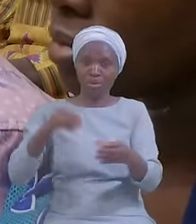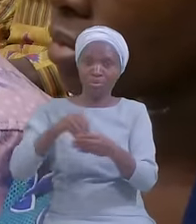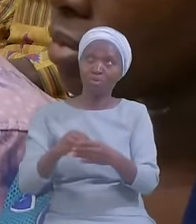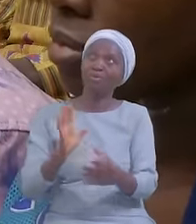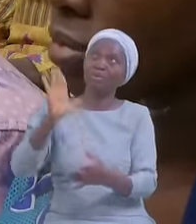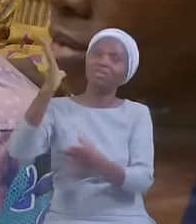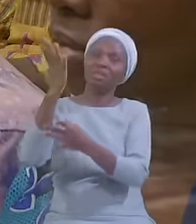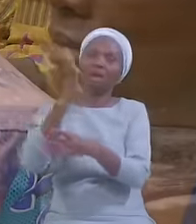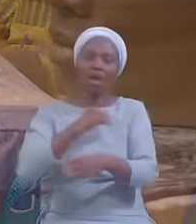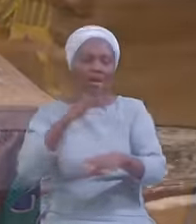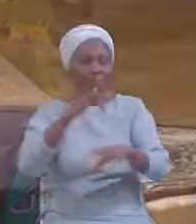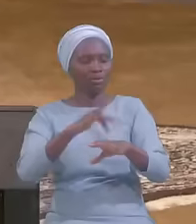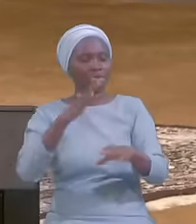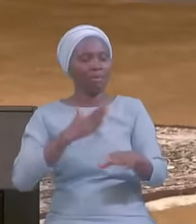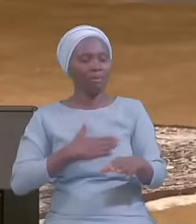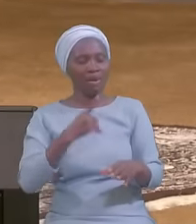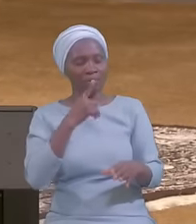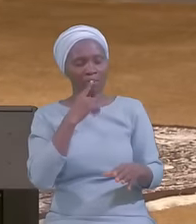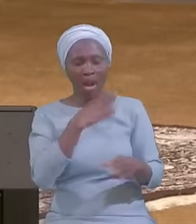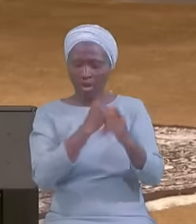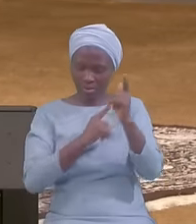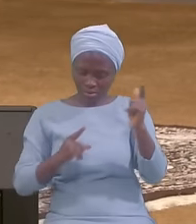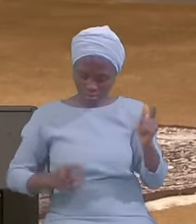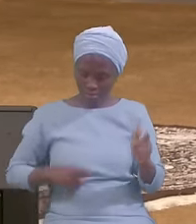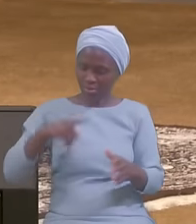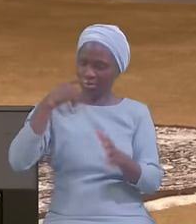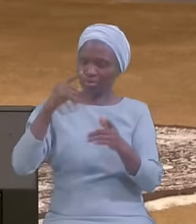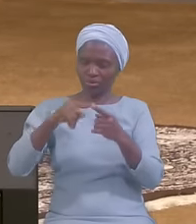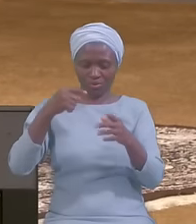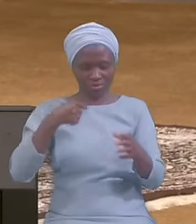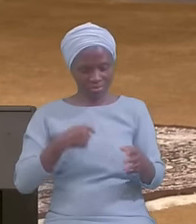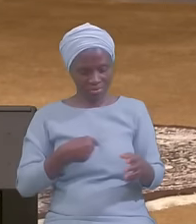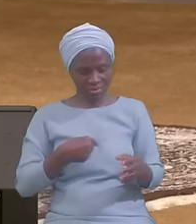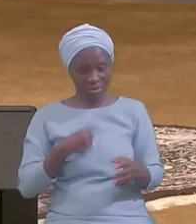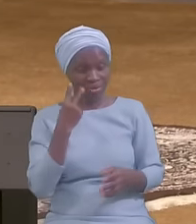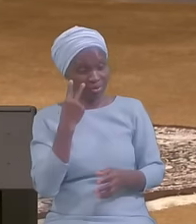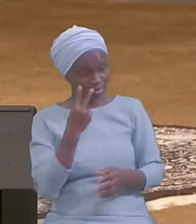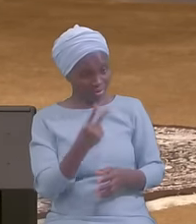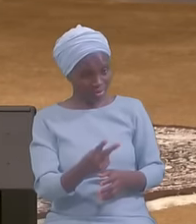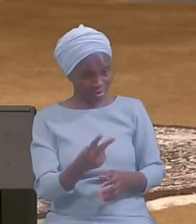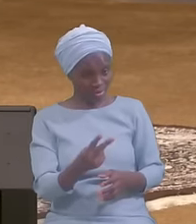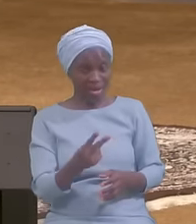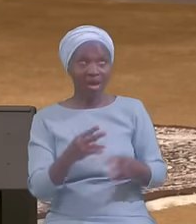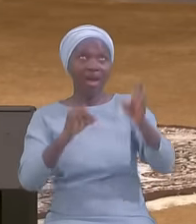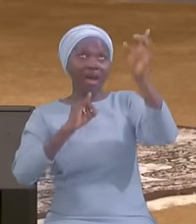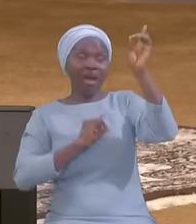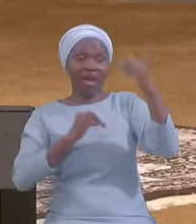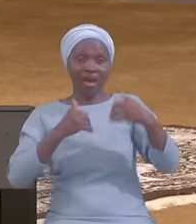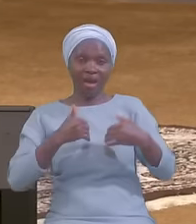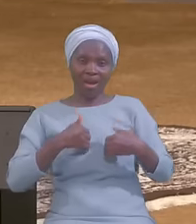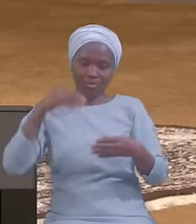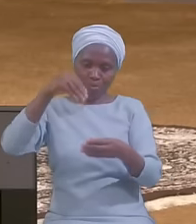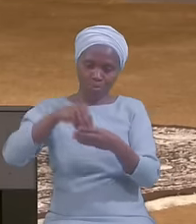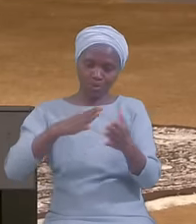and touched my mouth. And the Lord said unto me, behold, I have put my